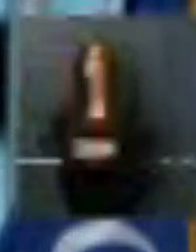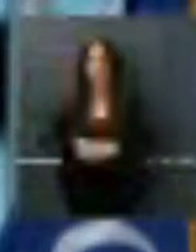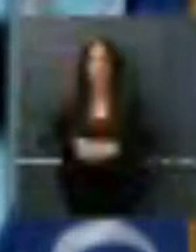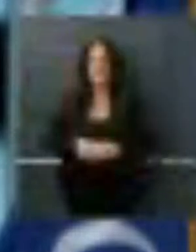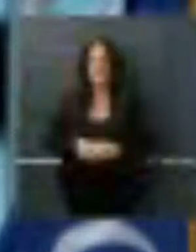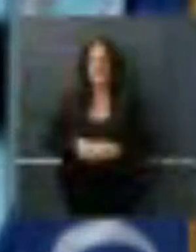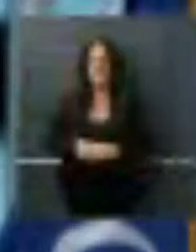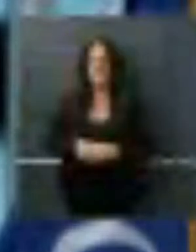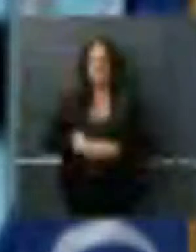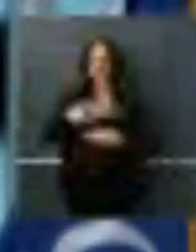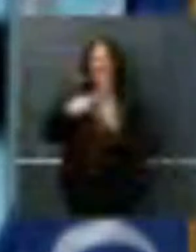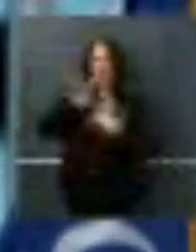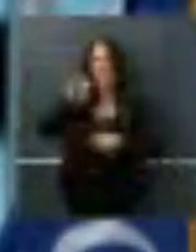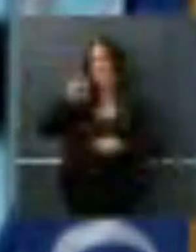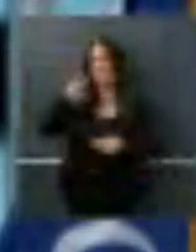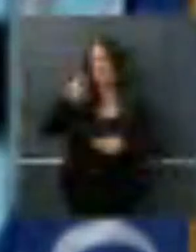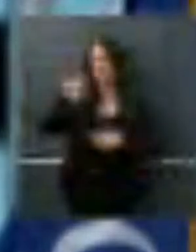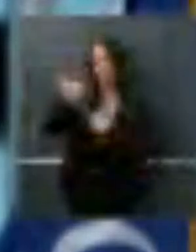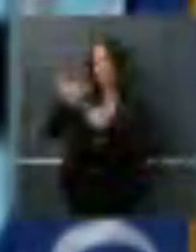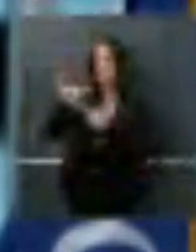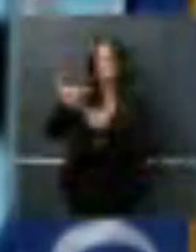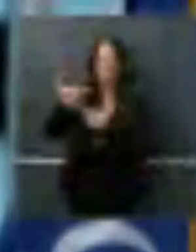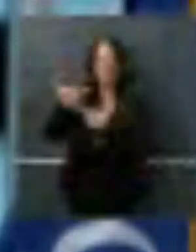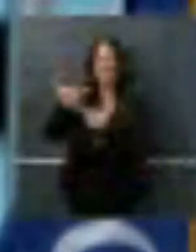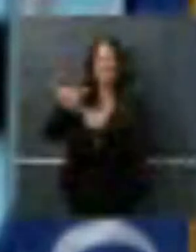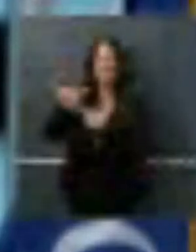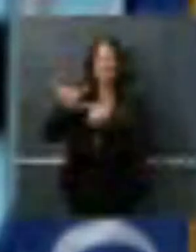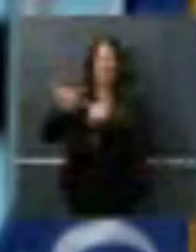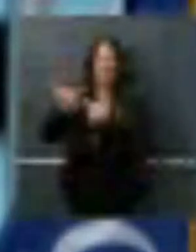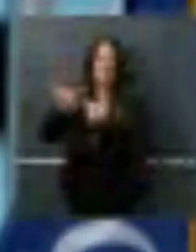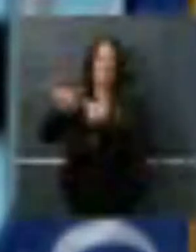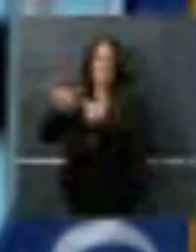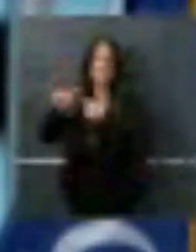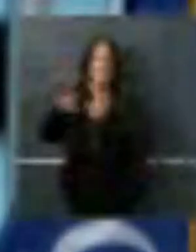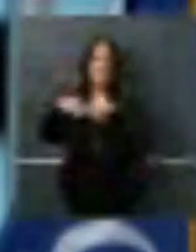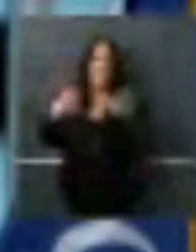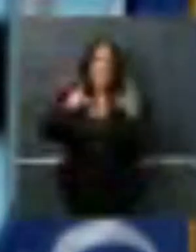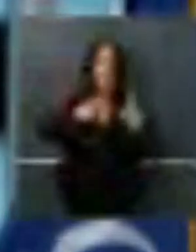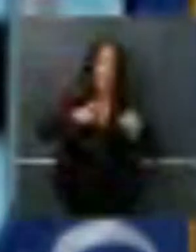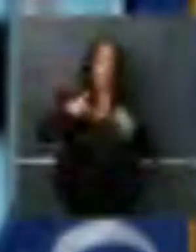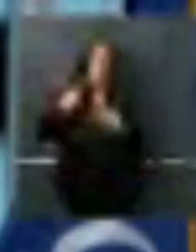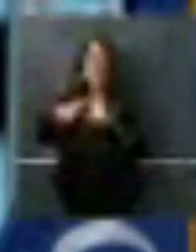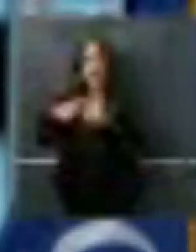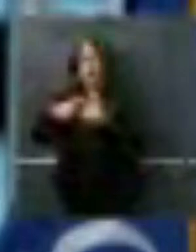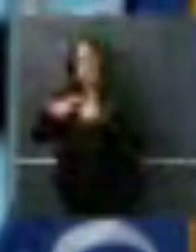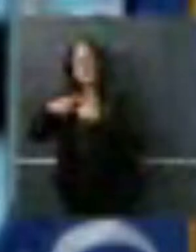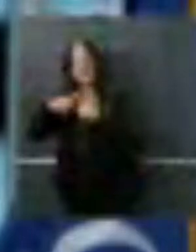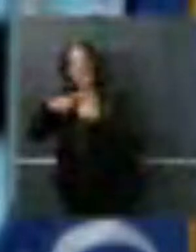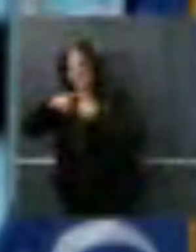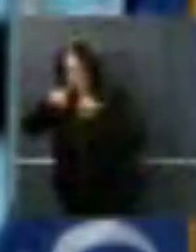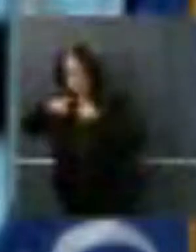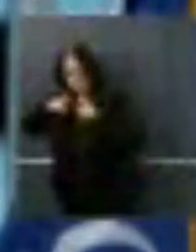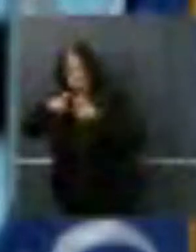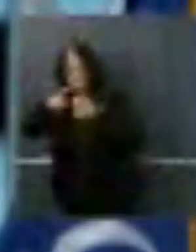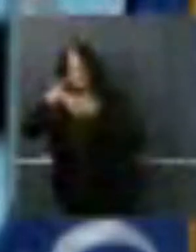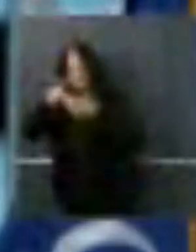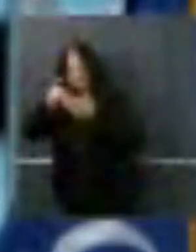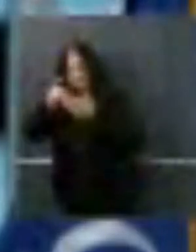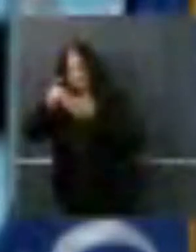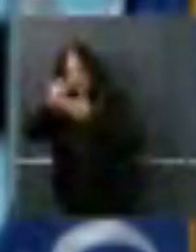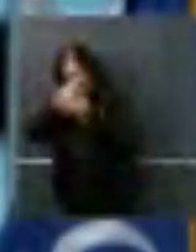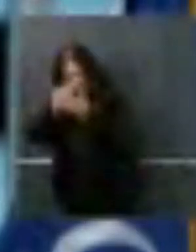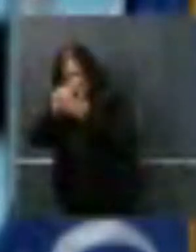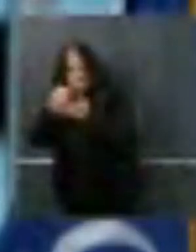many providers, but we made a significant announcement yesterday, OptumServe, 80 additional sites. These